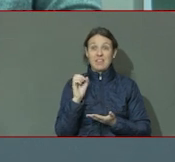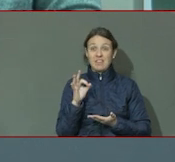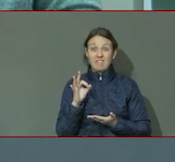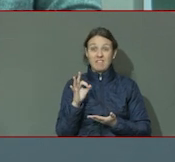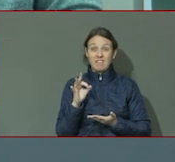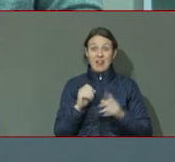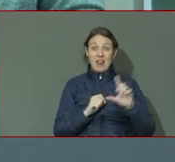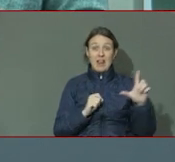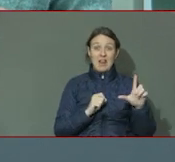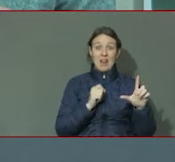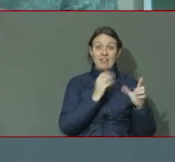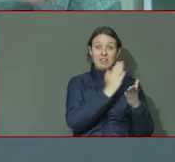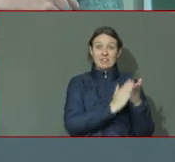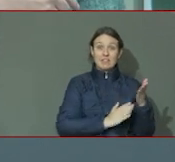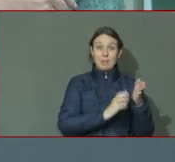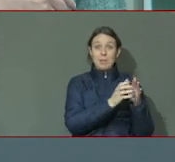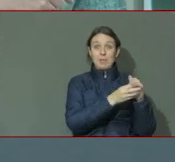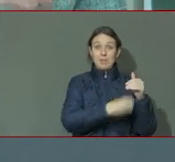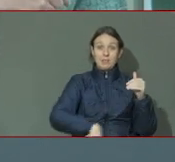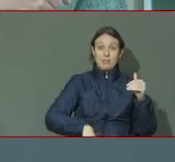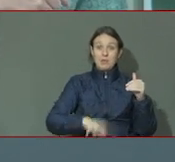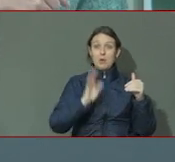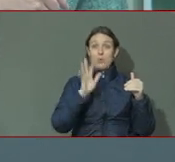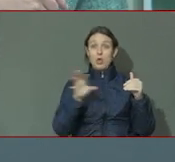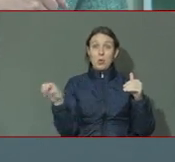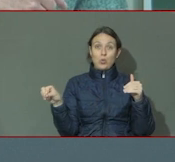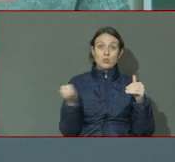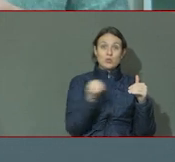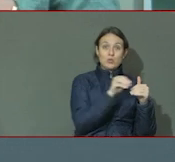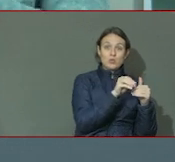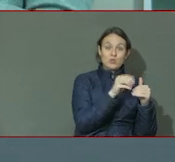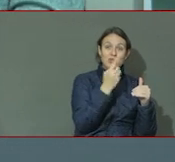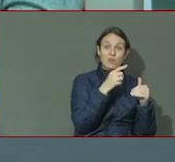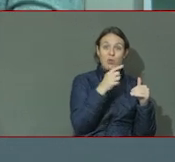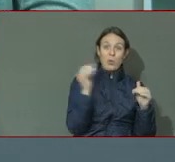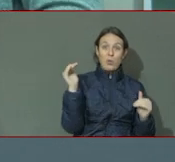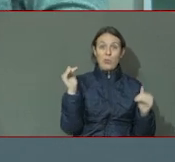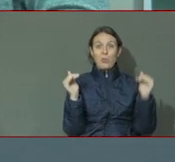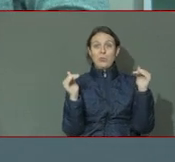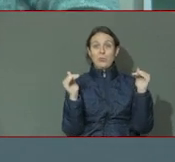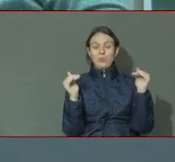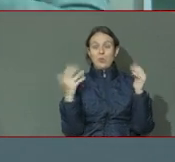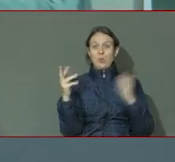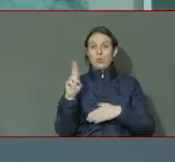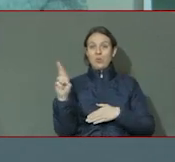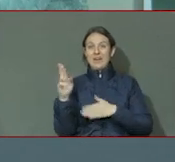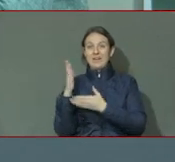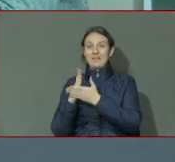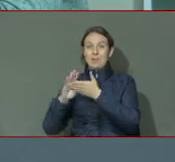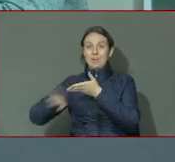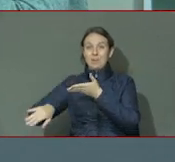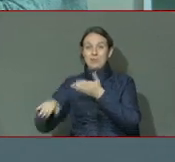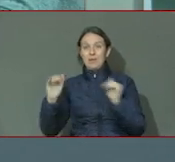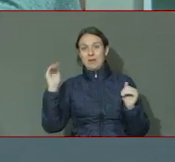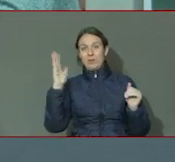the left, then it must move to the left to make it more again. If I take out at the right, it must move to